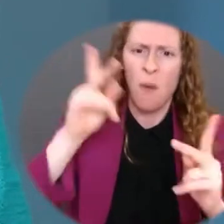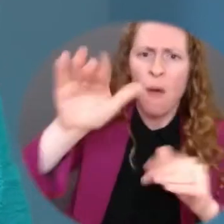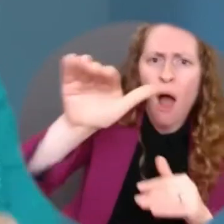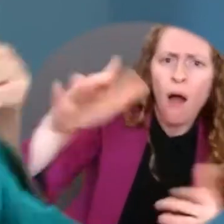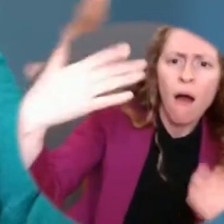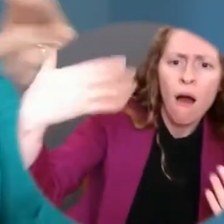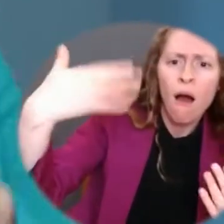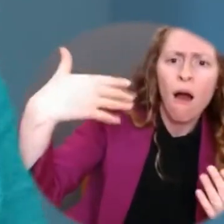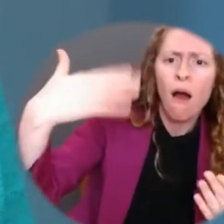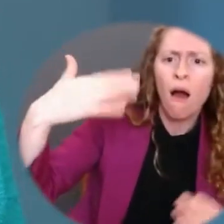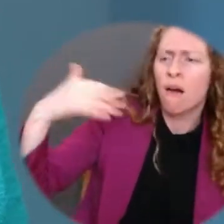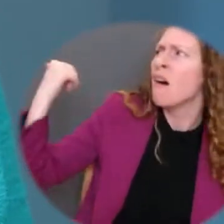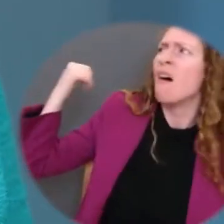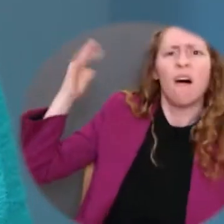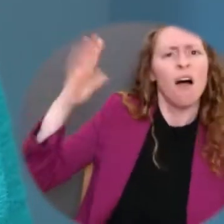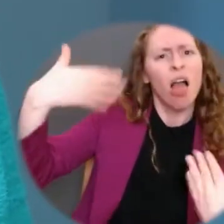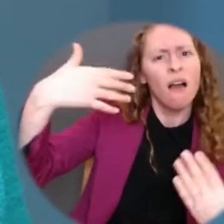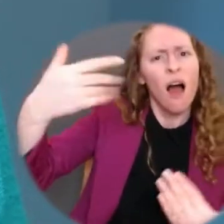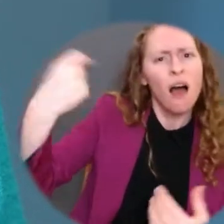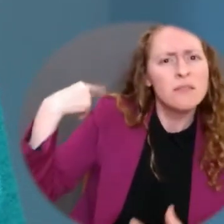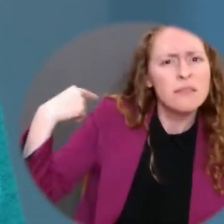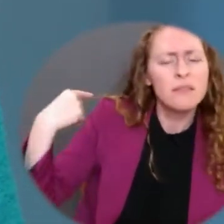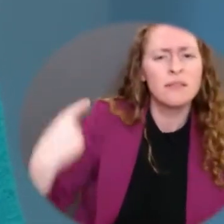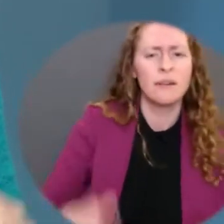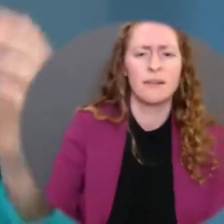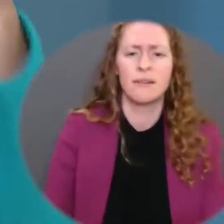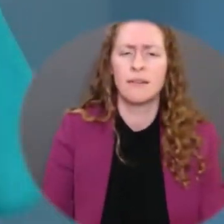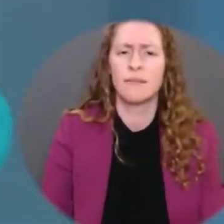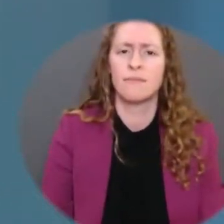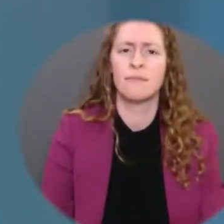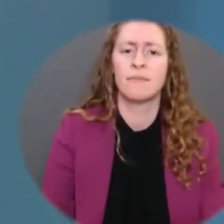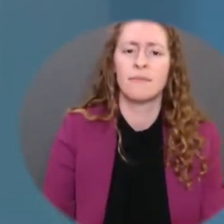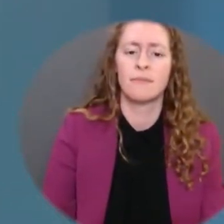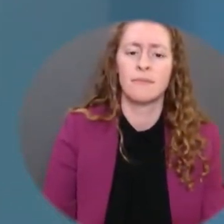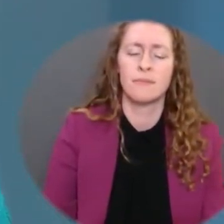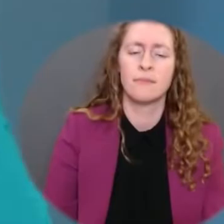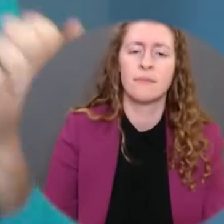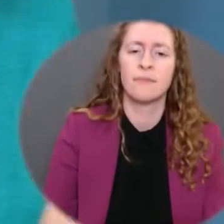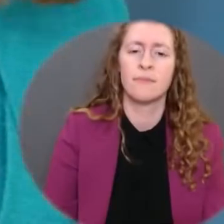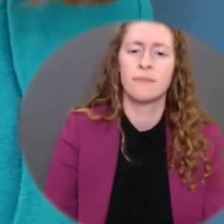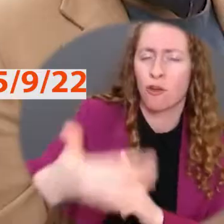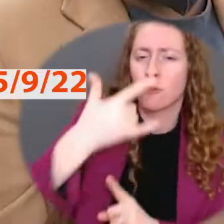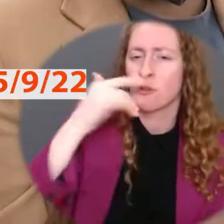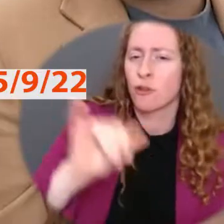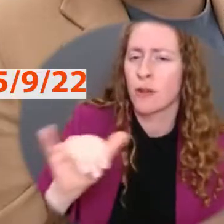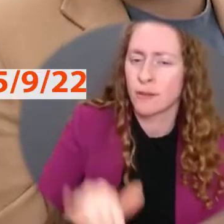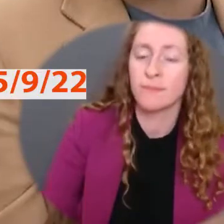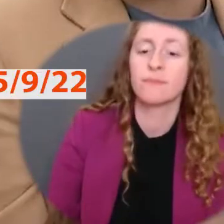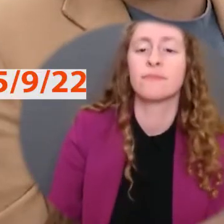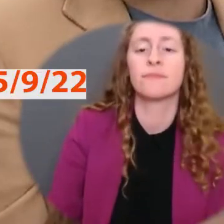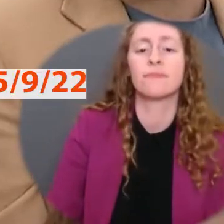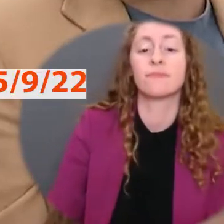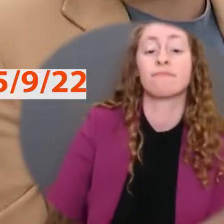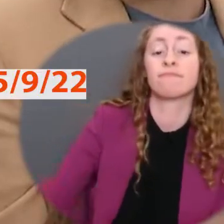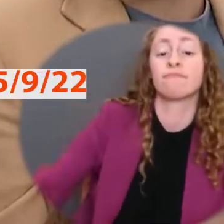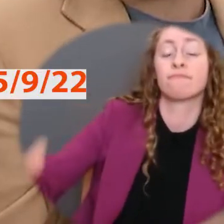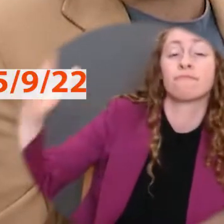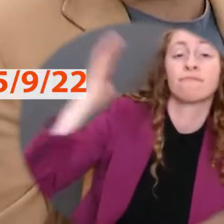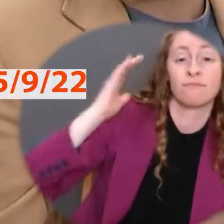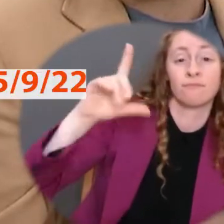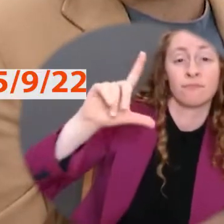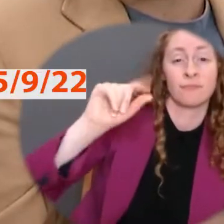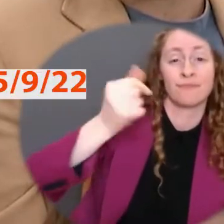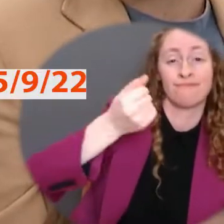be polite if you let MJ finish her question. Go ahead. Could the White House make public? In 2017 and 2018,